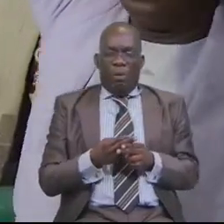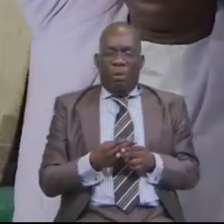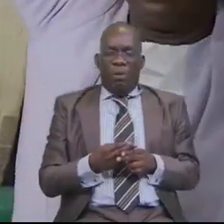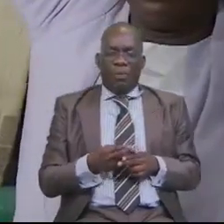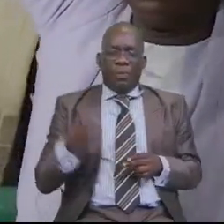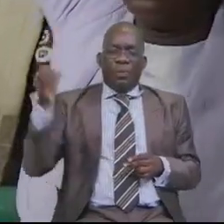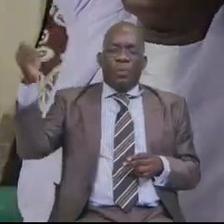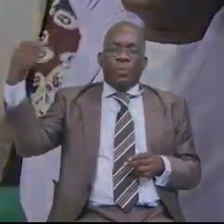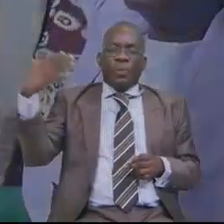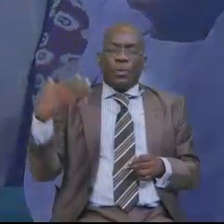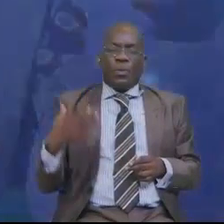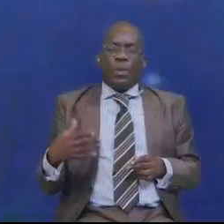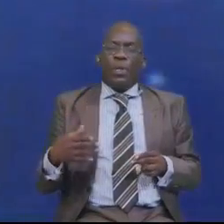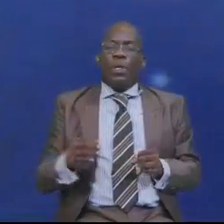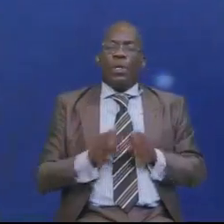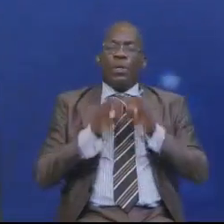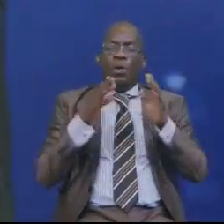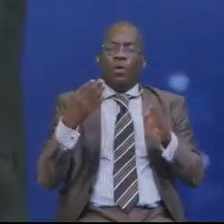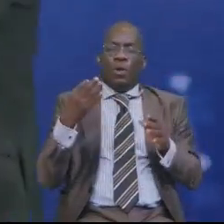Grace abundant for every life.